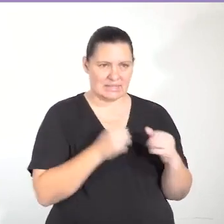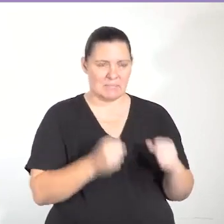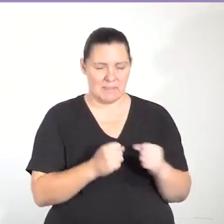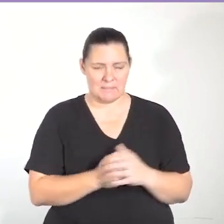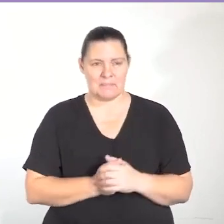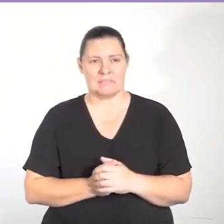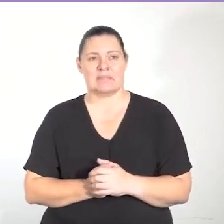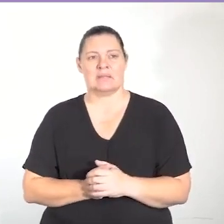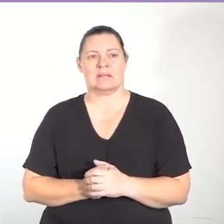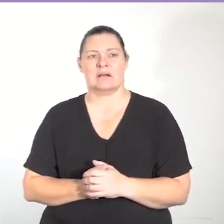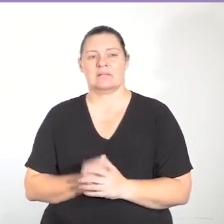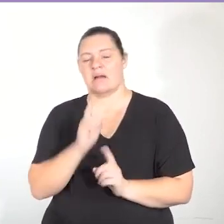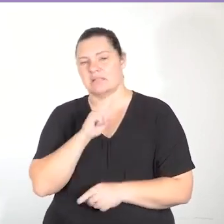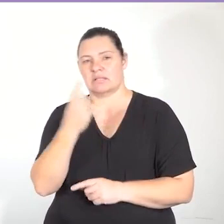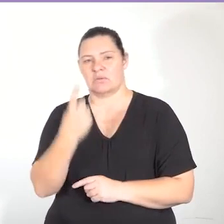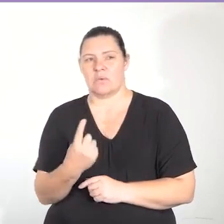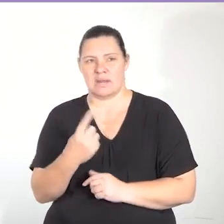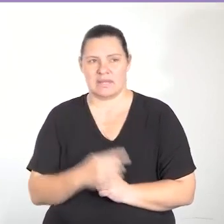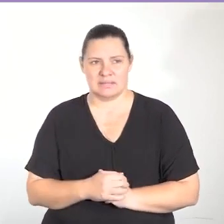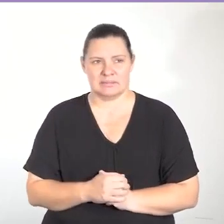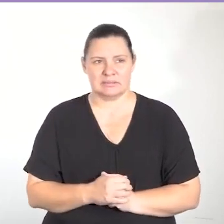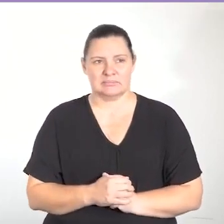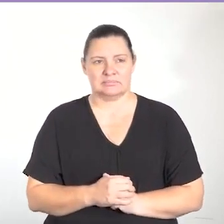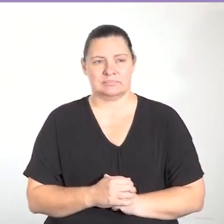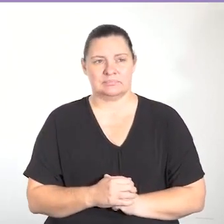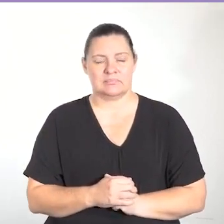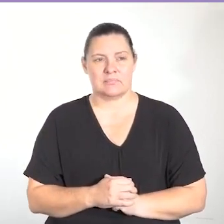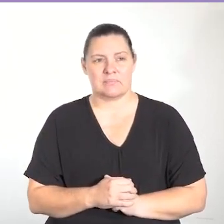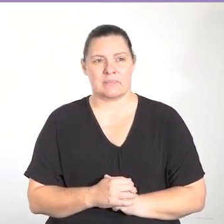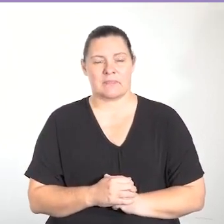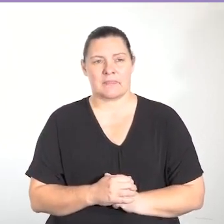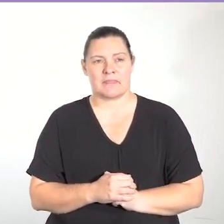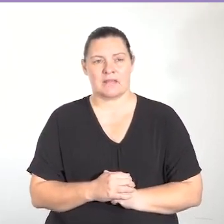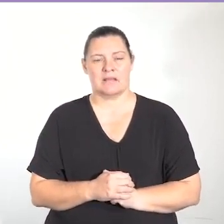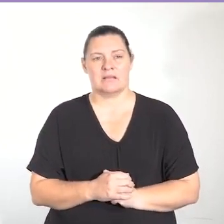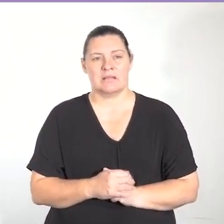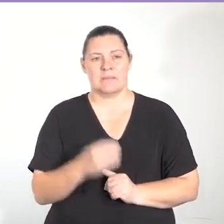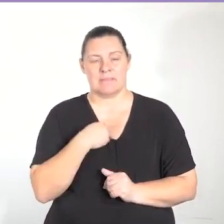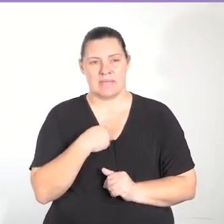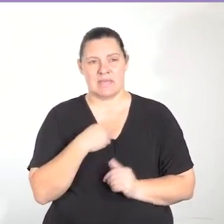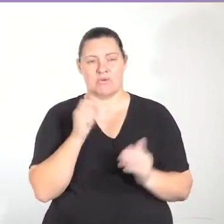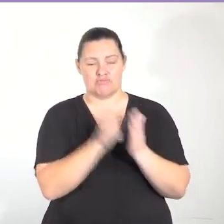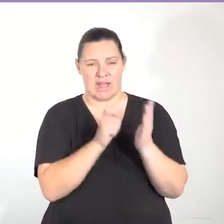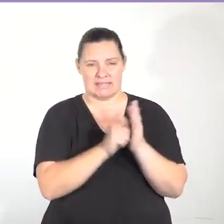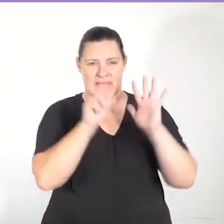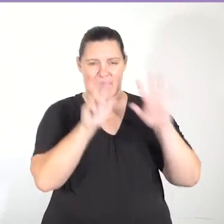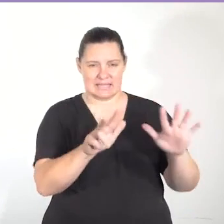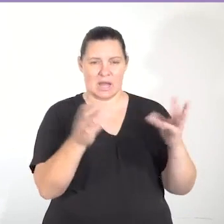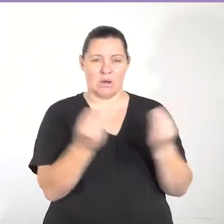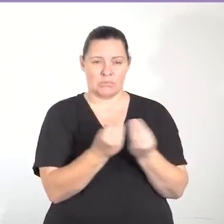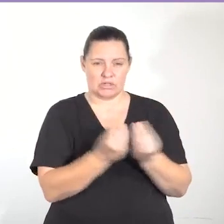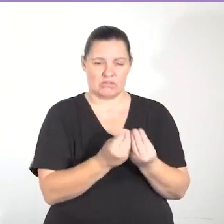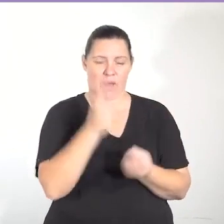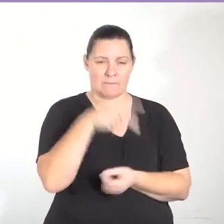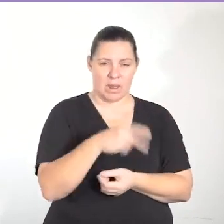is still divisible, and my answer is going to be 1. This means that if I write 8 as a